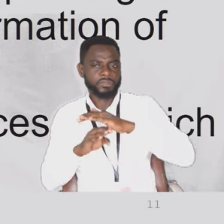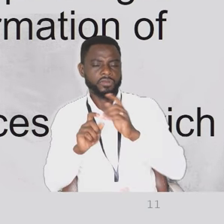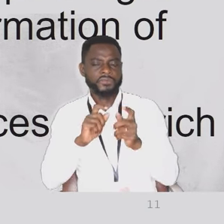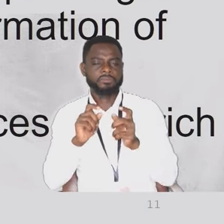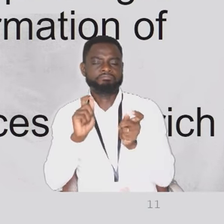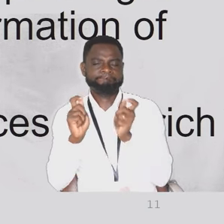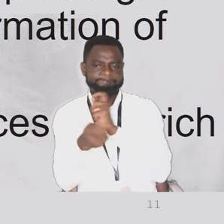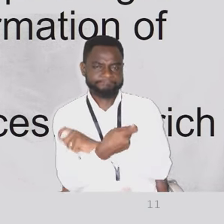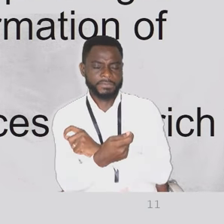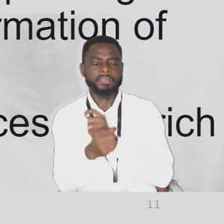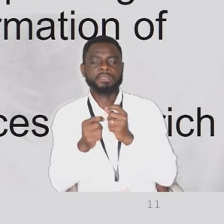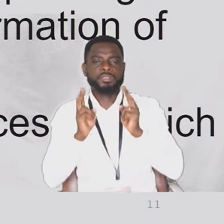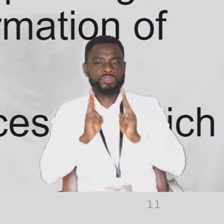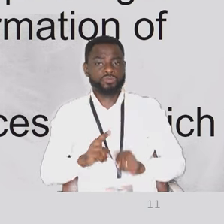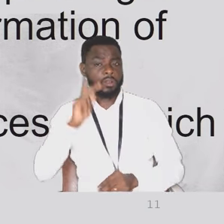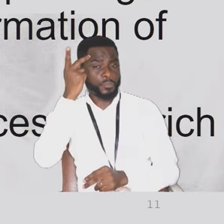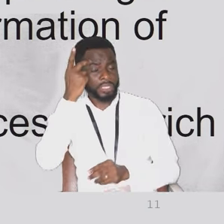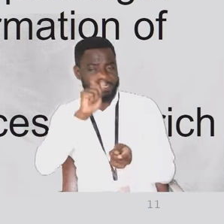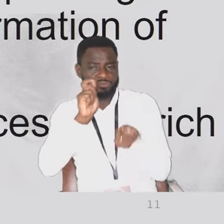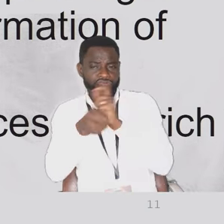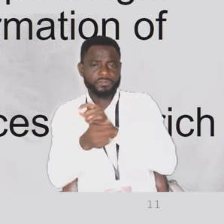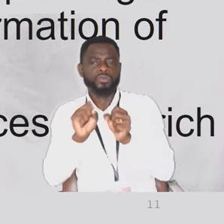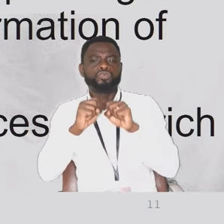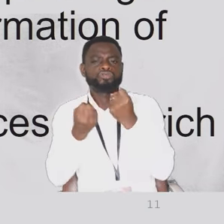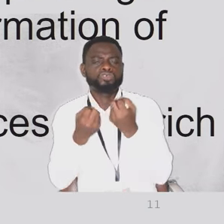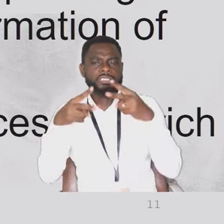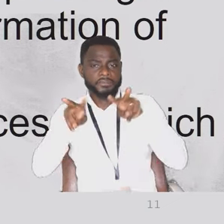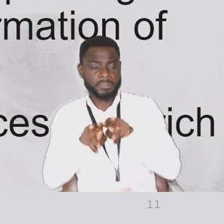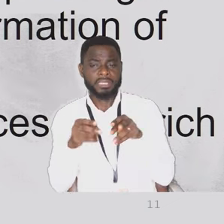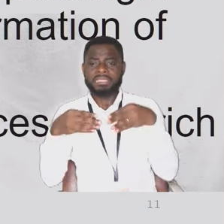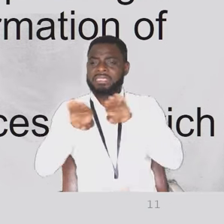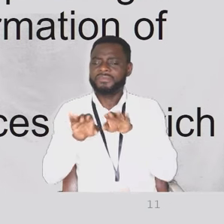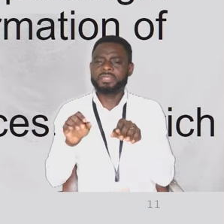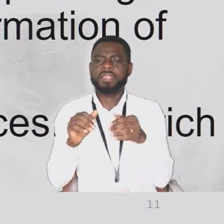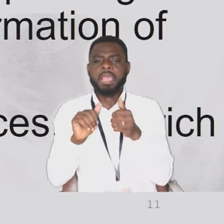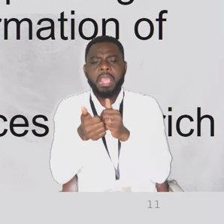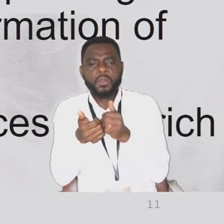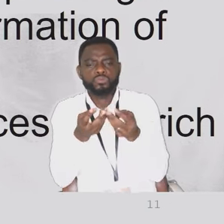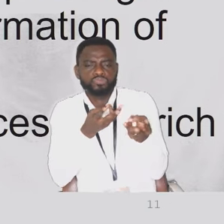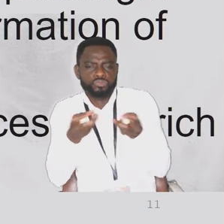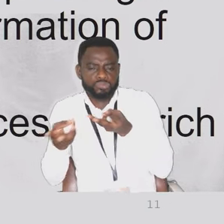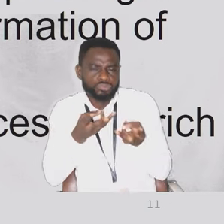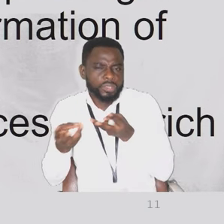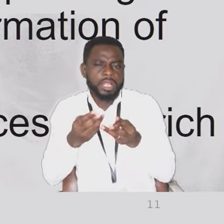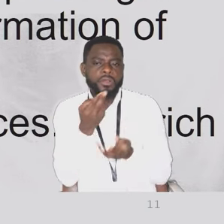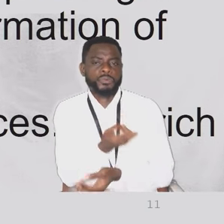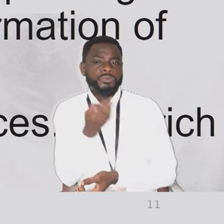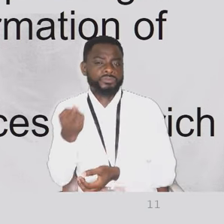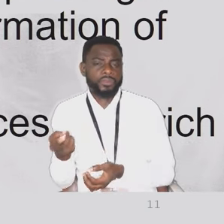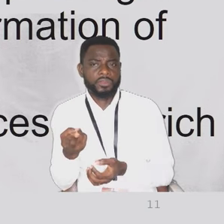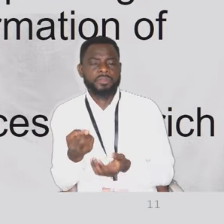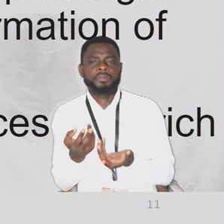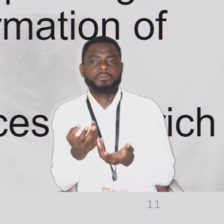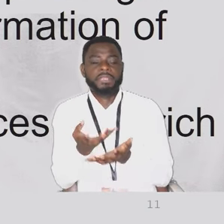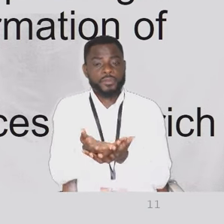politics and the transformation of social values. Even how we should spend our resources. The rich fool story